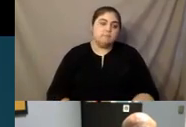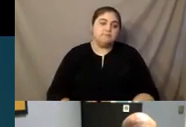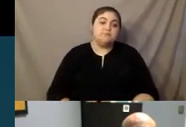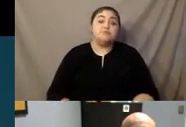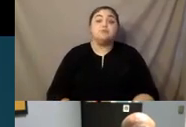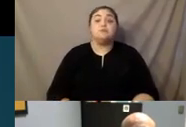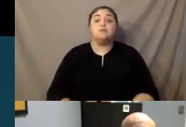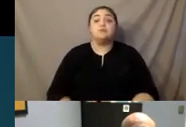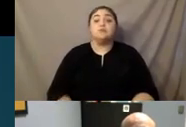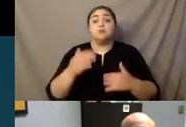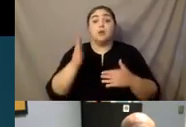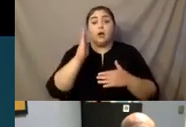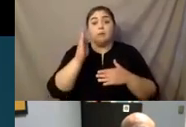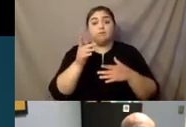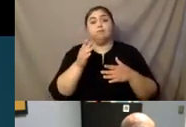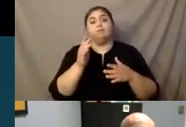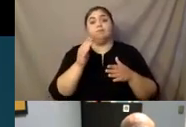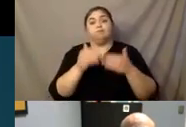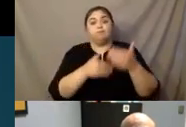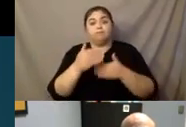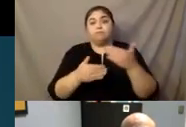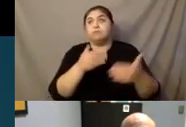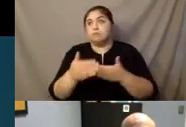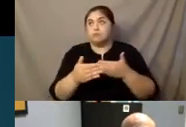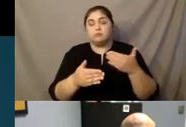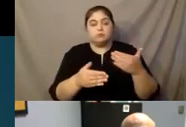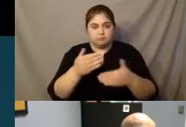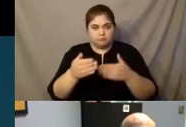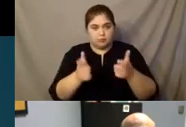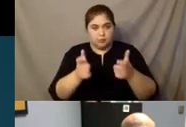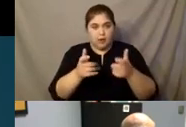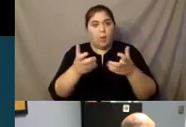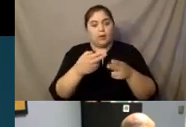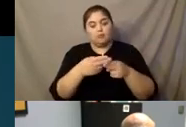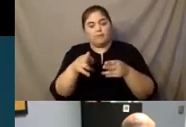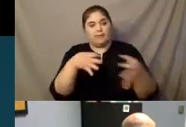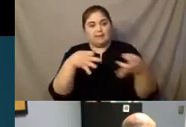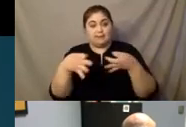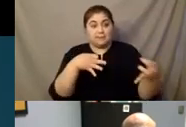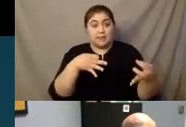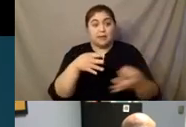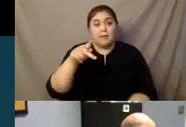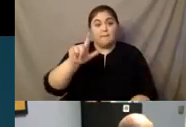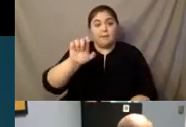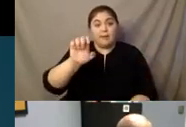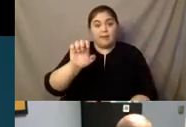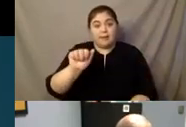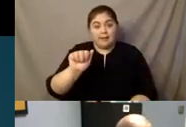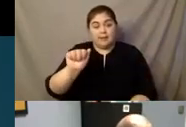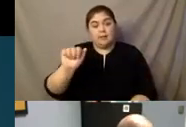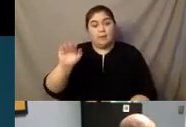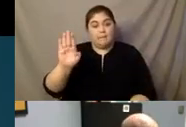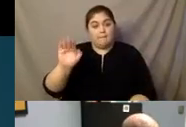So I'm going to go pretty quick because we're cutting into Morgan's time a little bit, but I want to at least briefly explain what a plea bargain is, because it's an important part